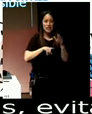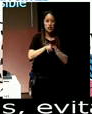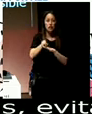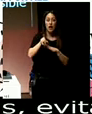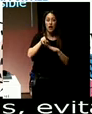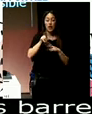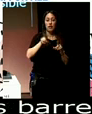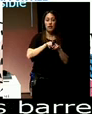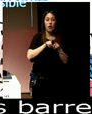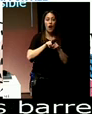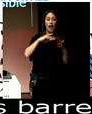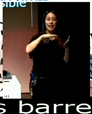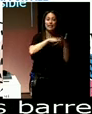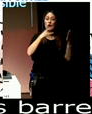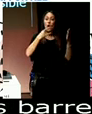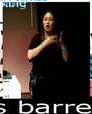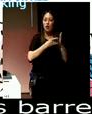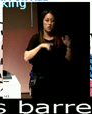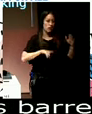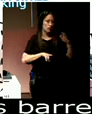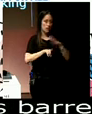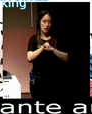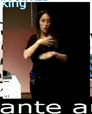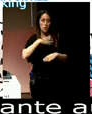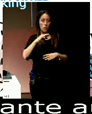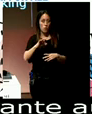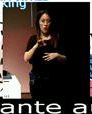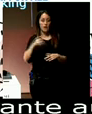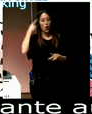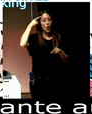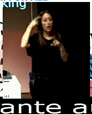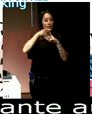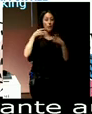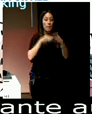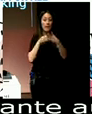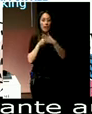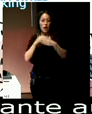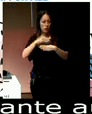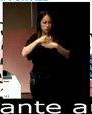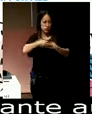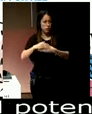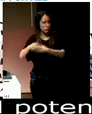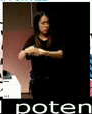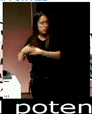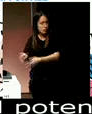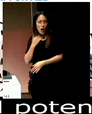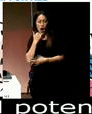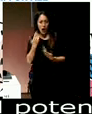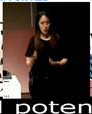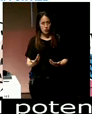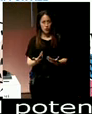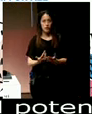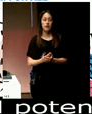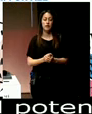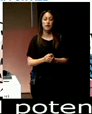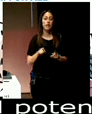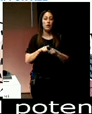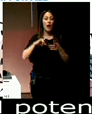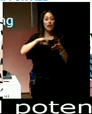and develop the whole potential of technologies in order to break down these existing barriers. So